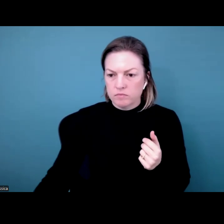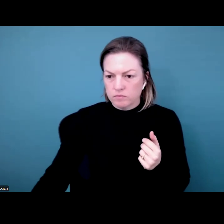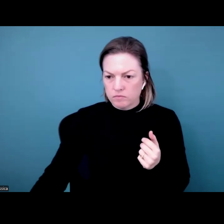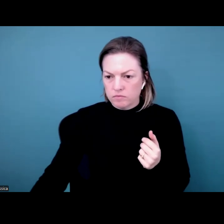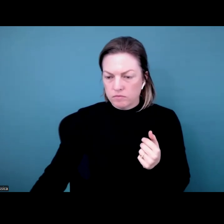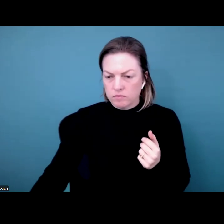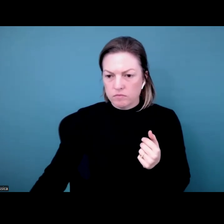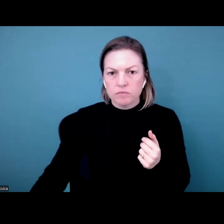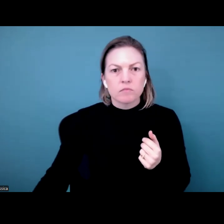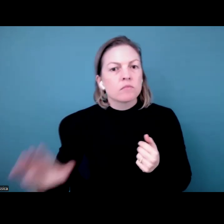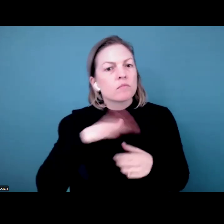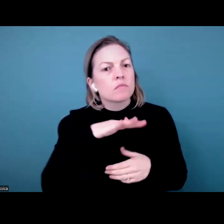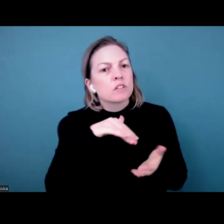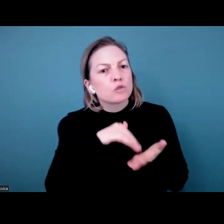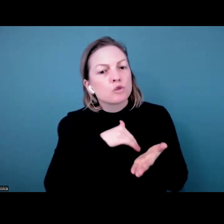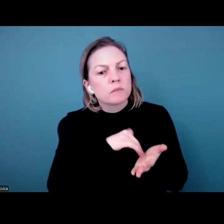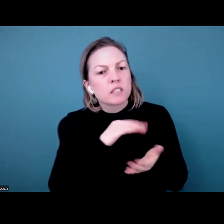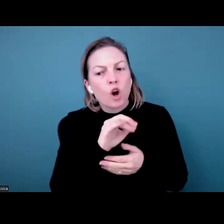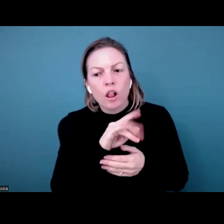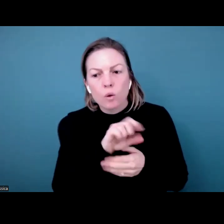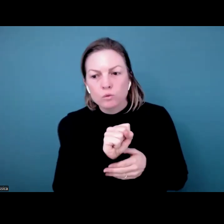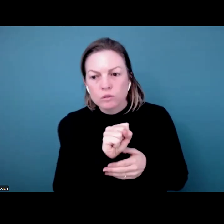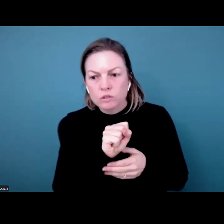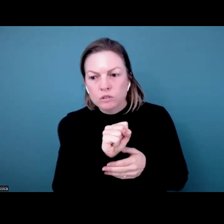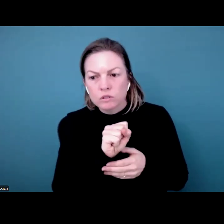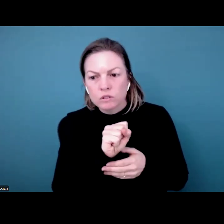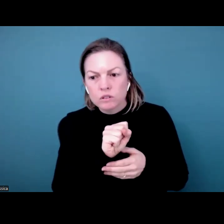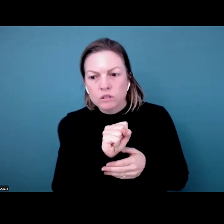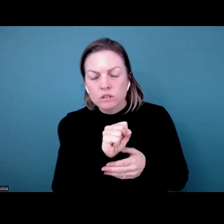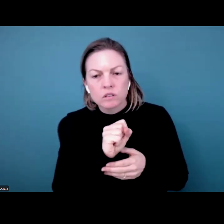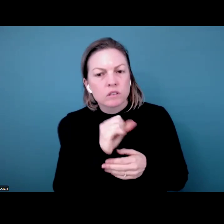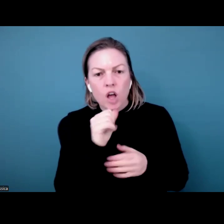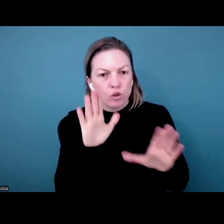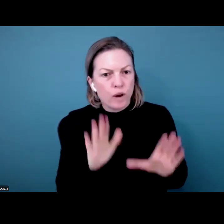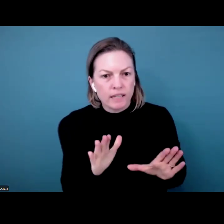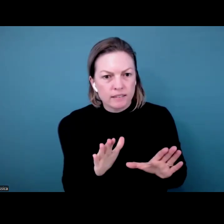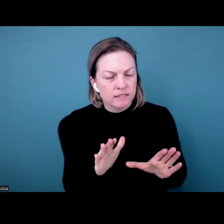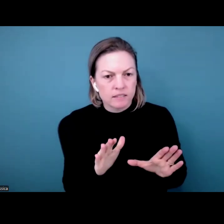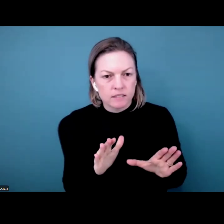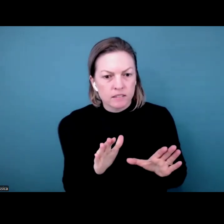Excuse me, Carlos, the audio is not great.